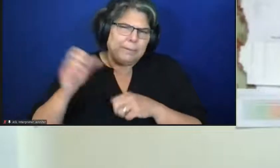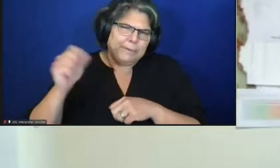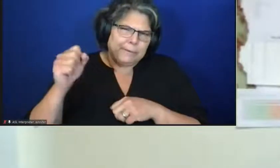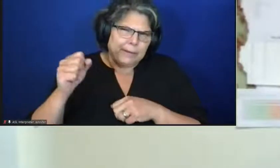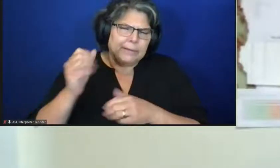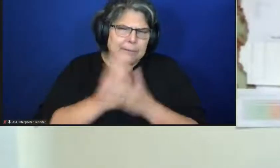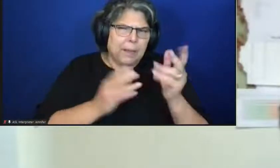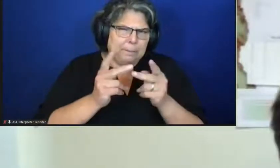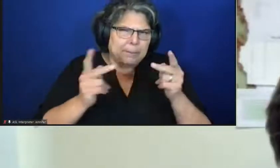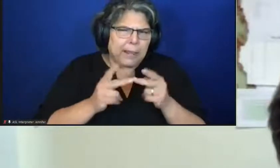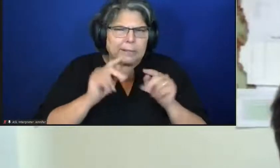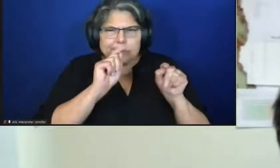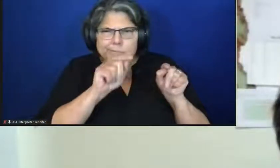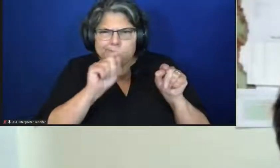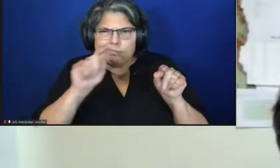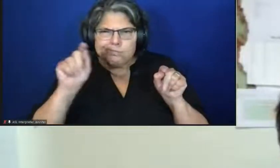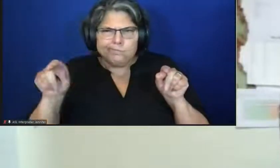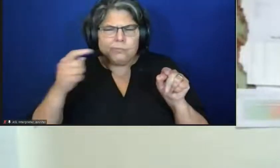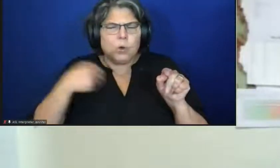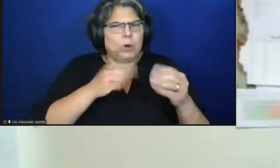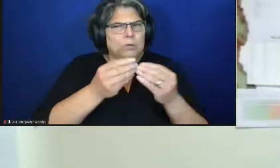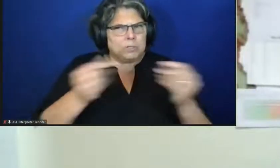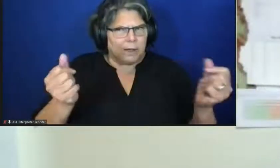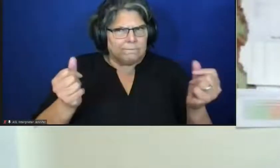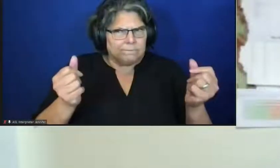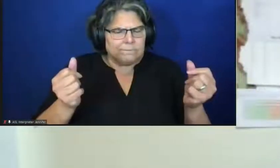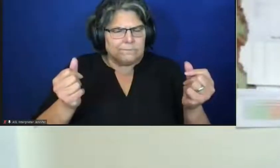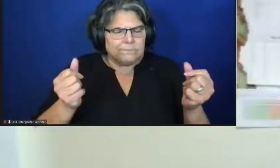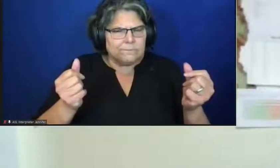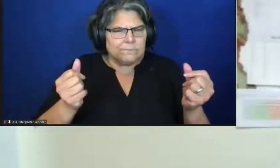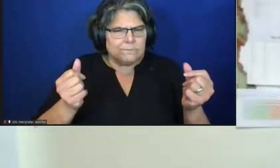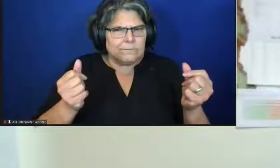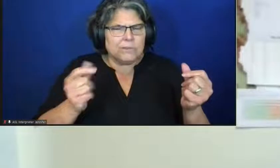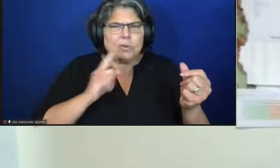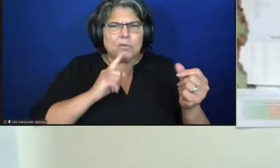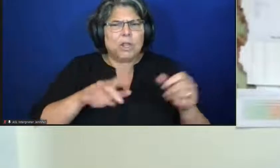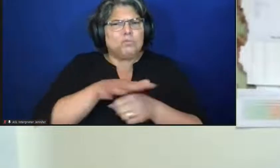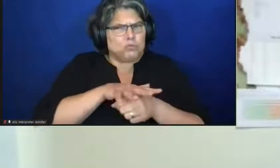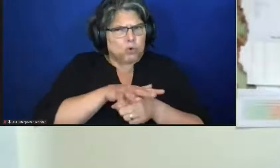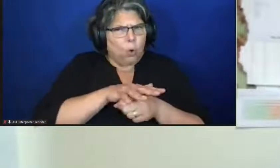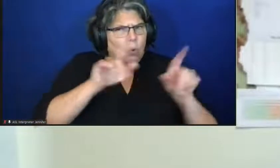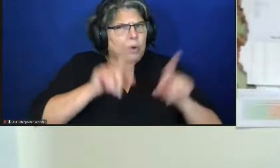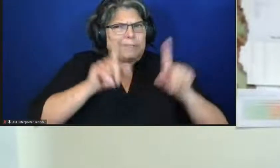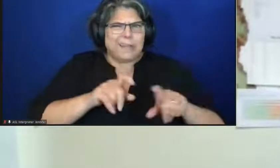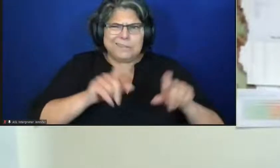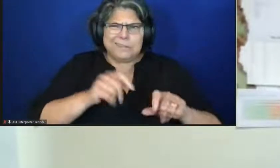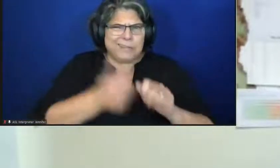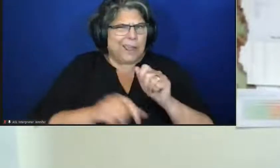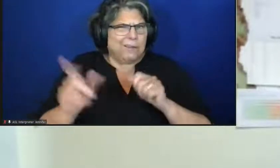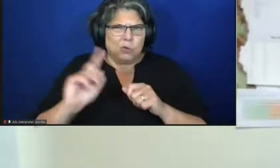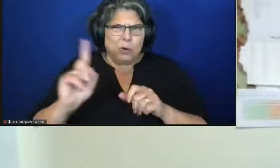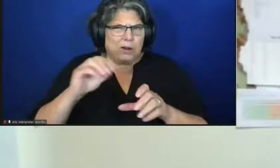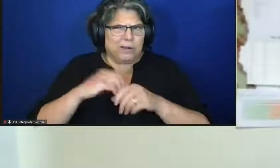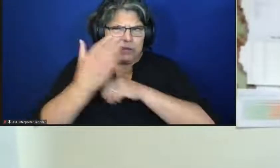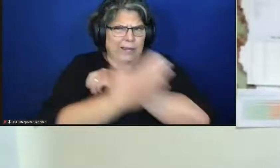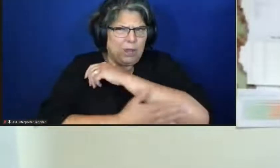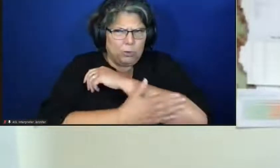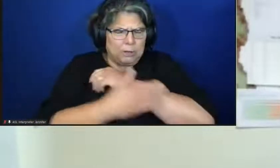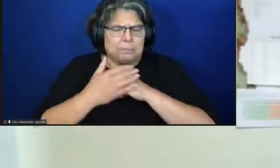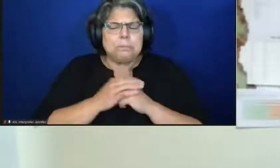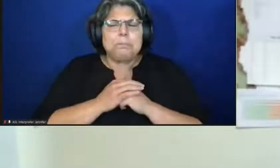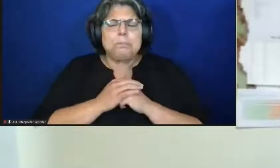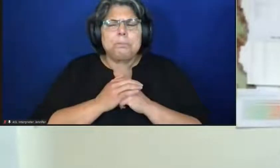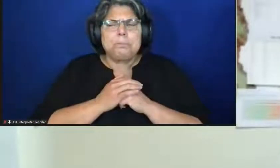we're getting that worked out, so that really there's local testing in all the areas of the county.